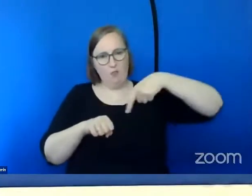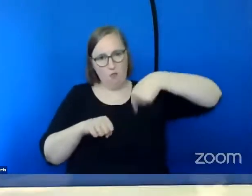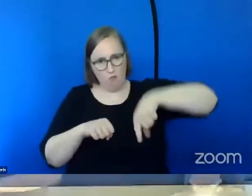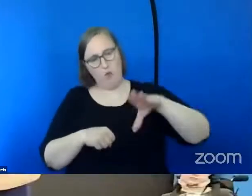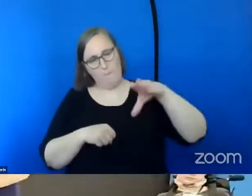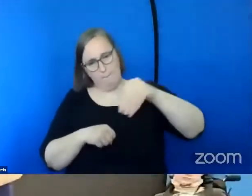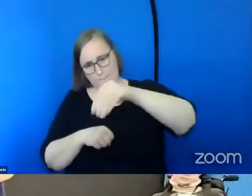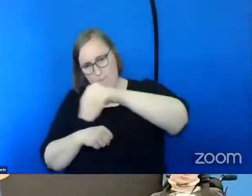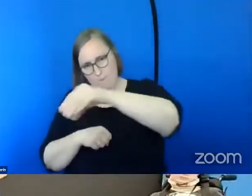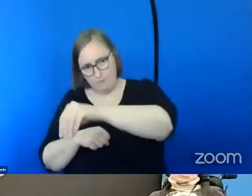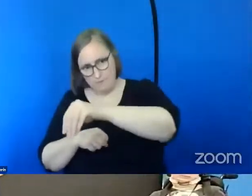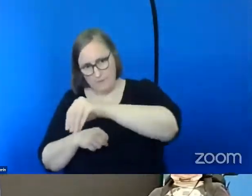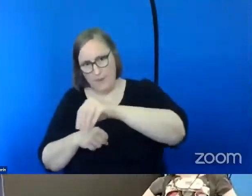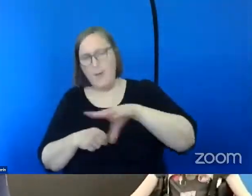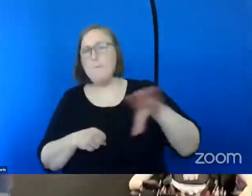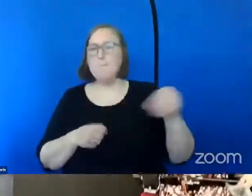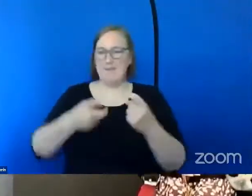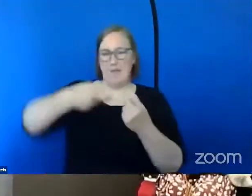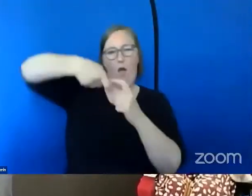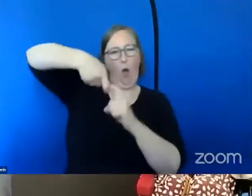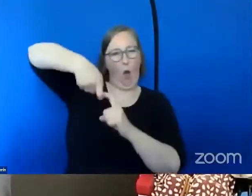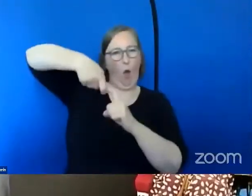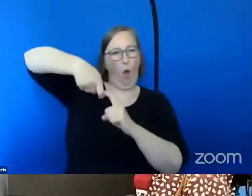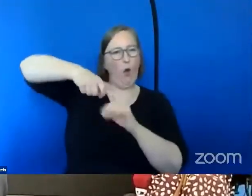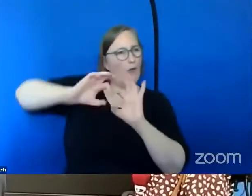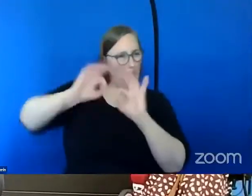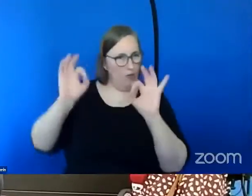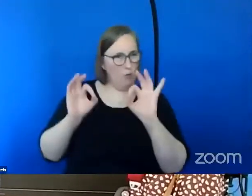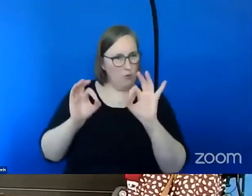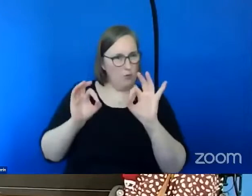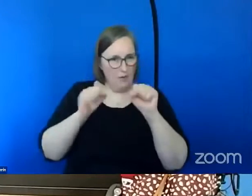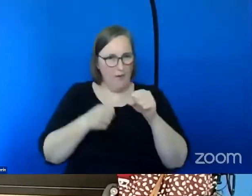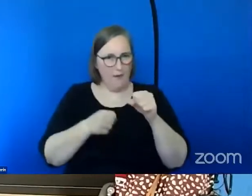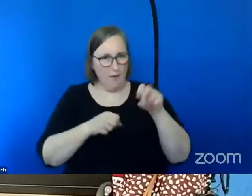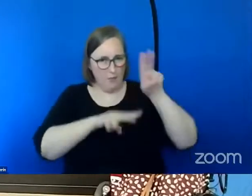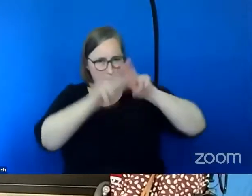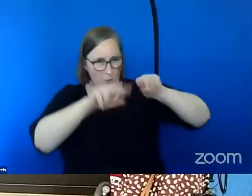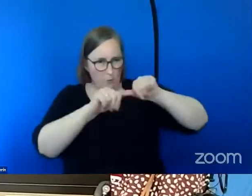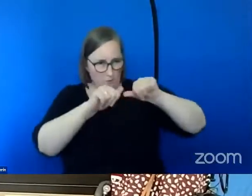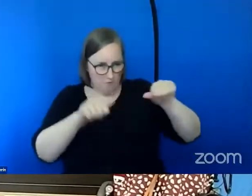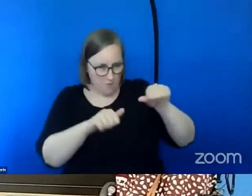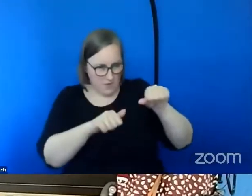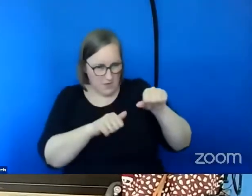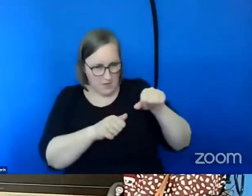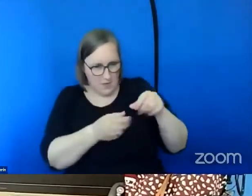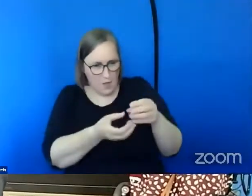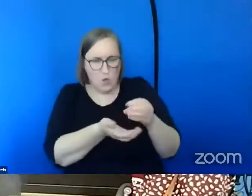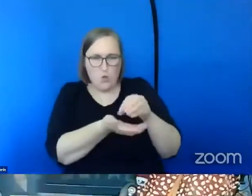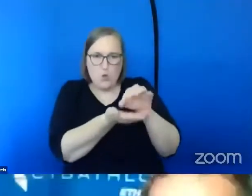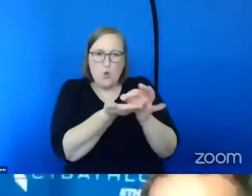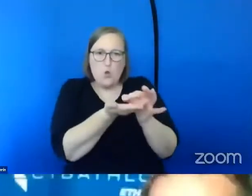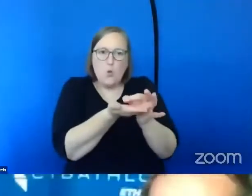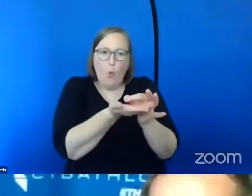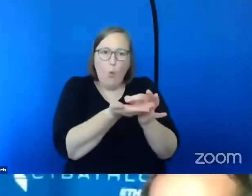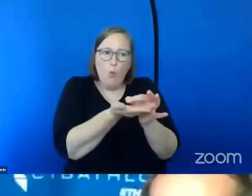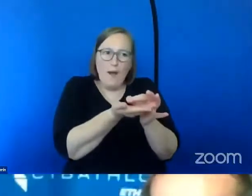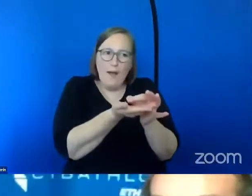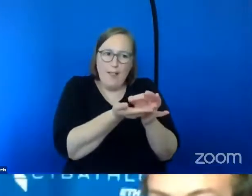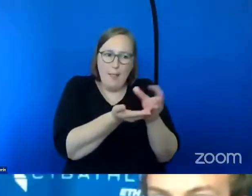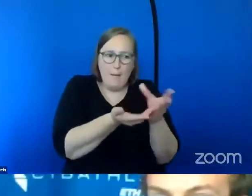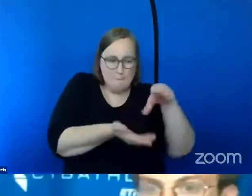grip. So he showed that his prosthesis is able to cope with different situations. And this is what we want to